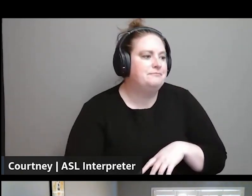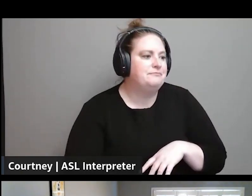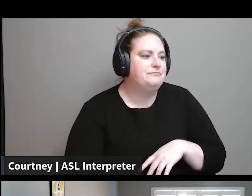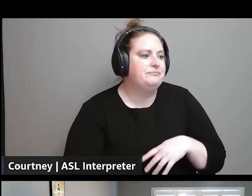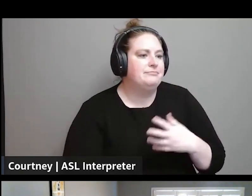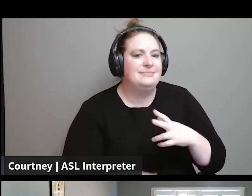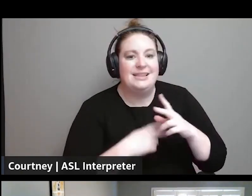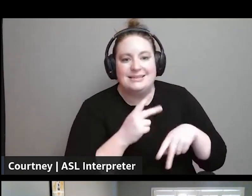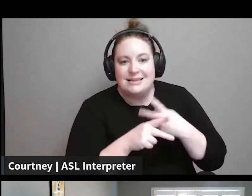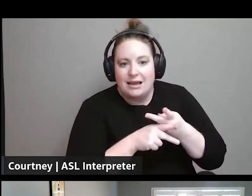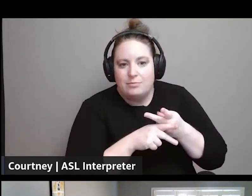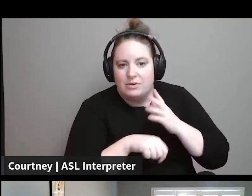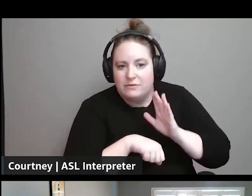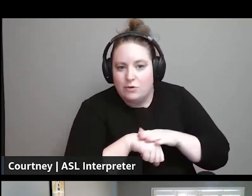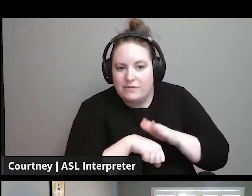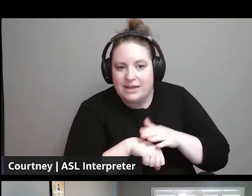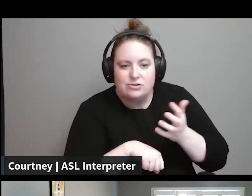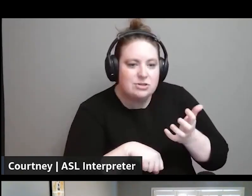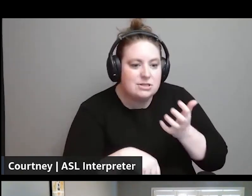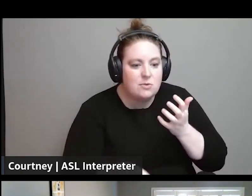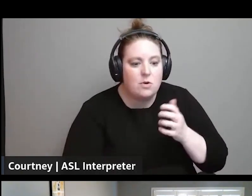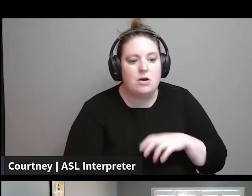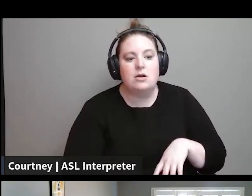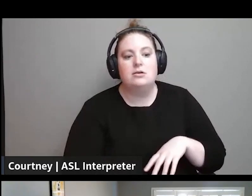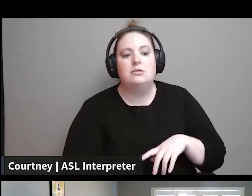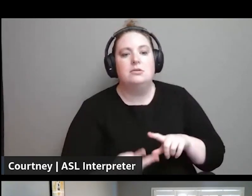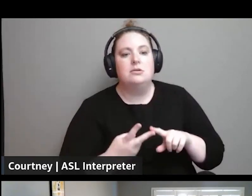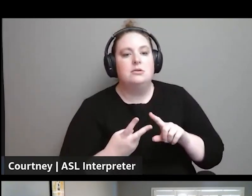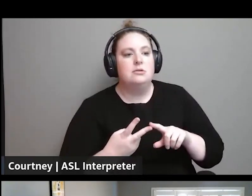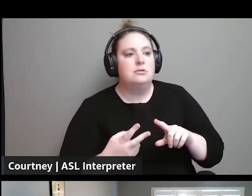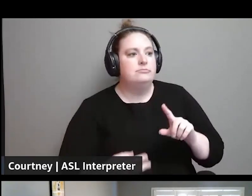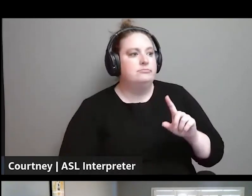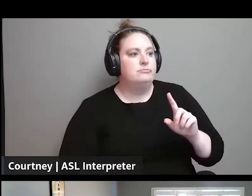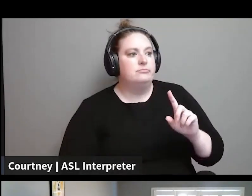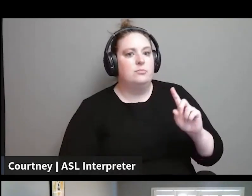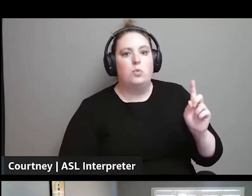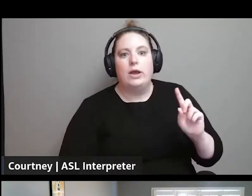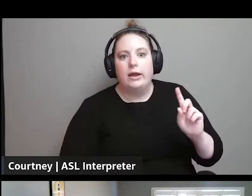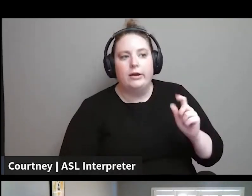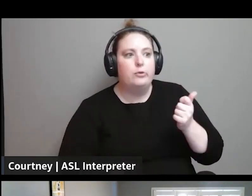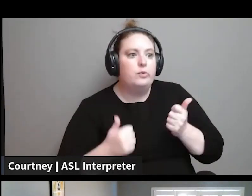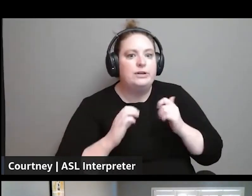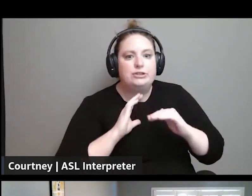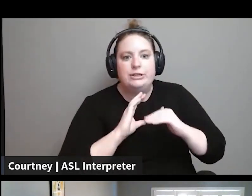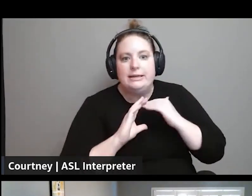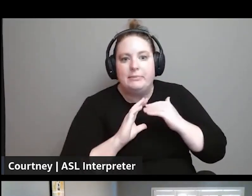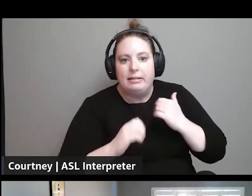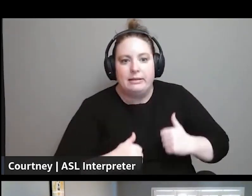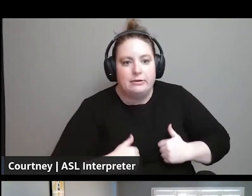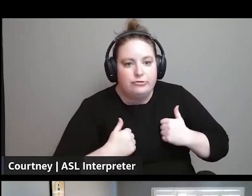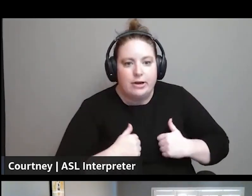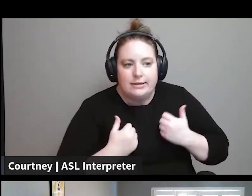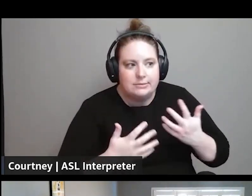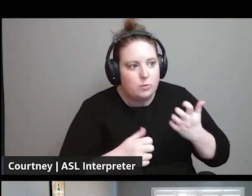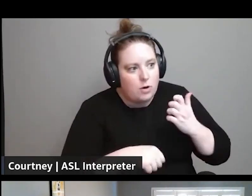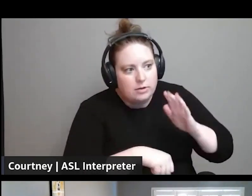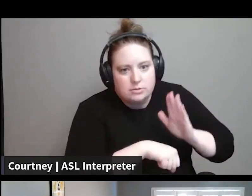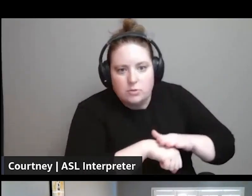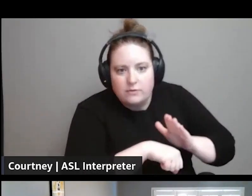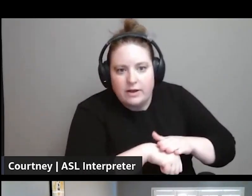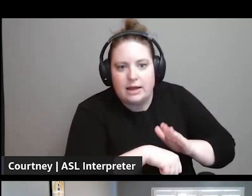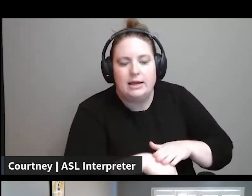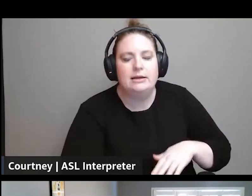type of notifications they would like to get, where on which email addresses those notifications should go,